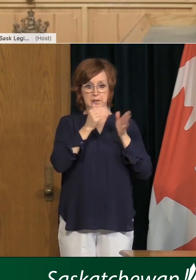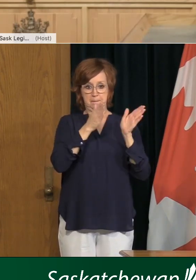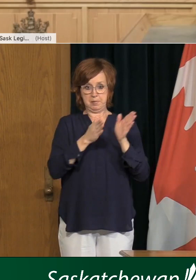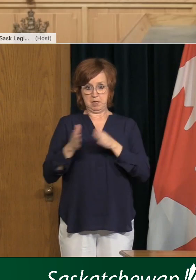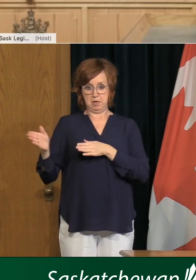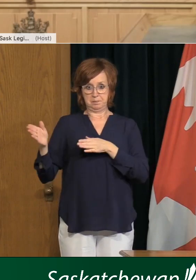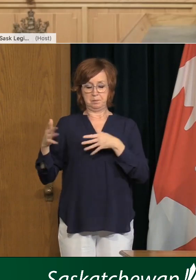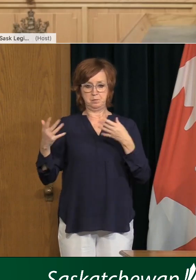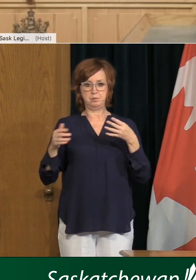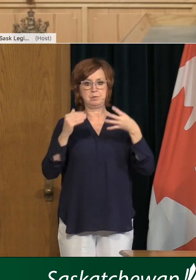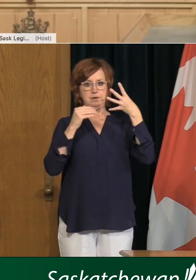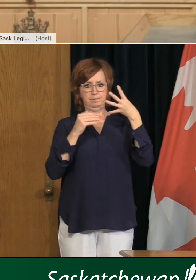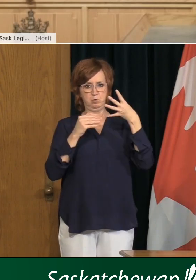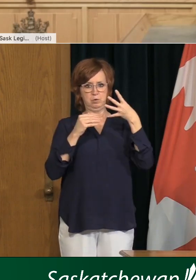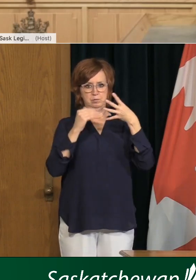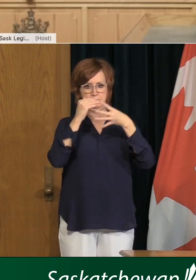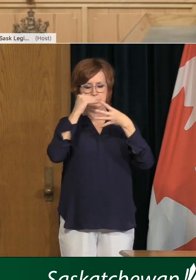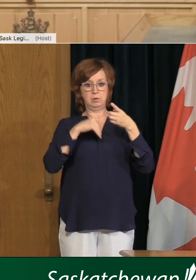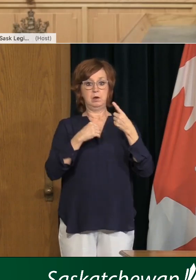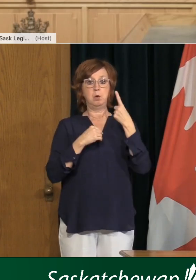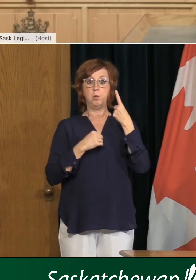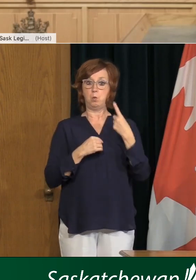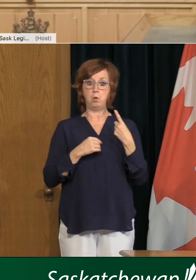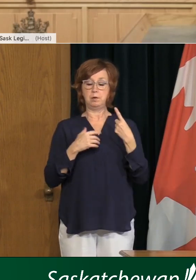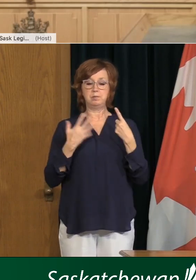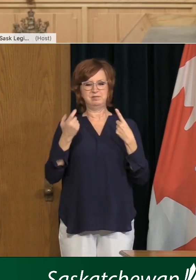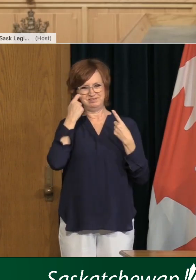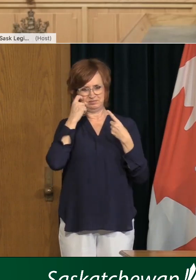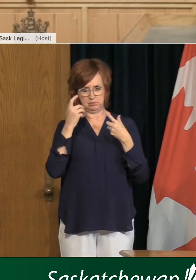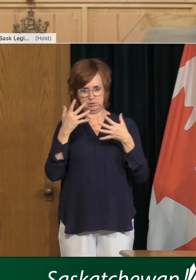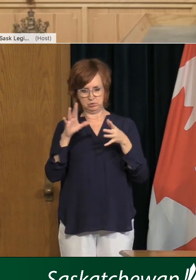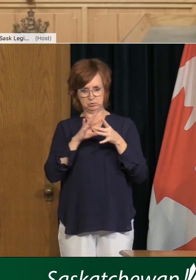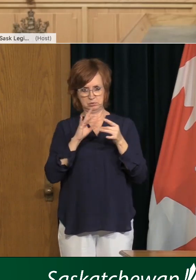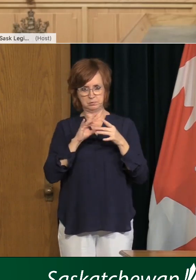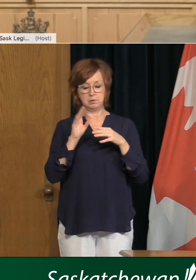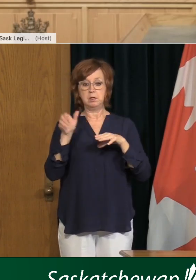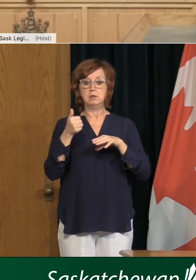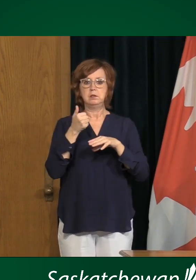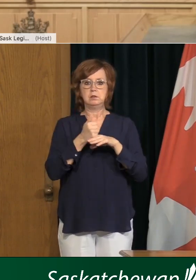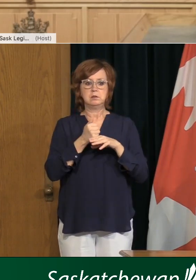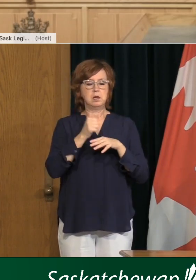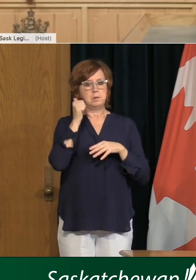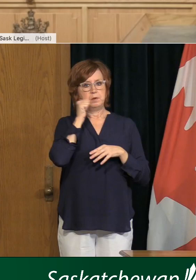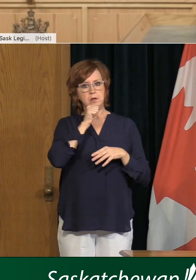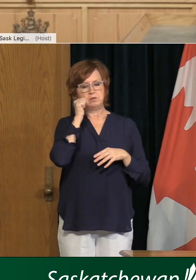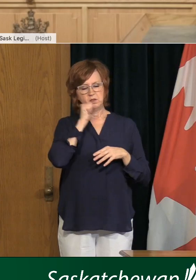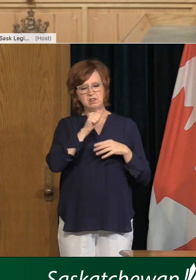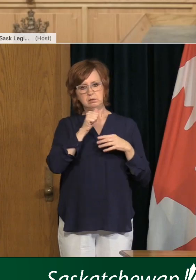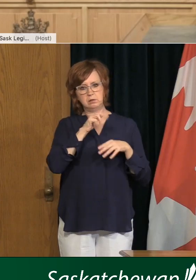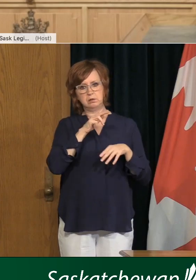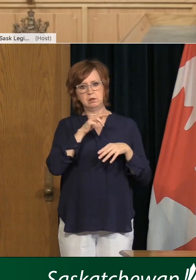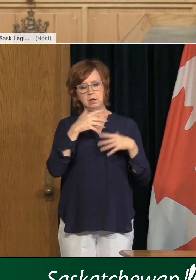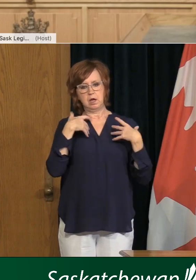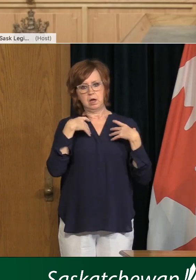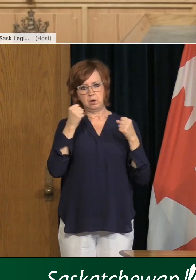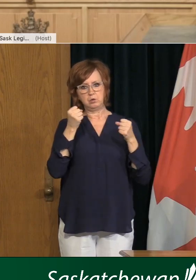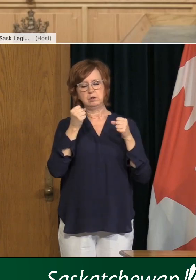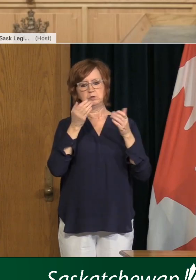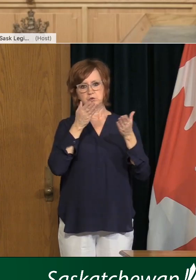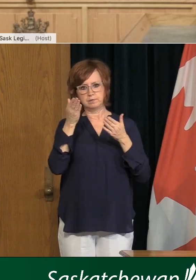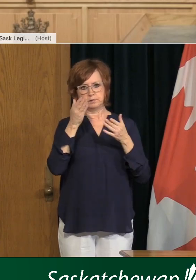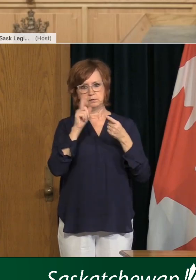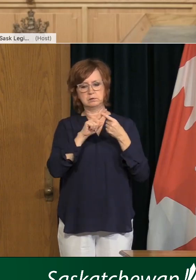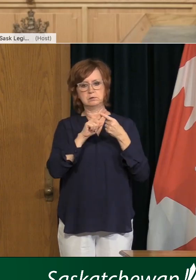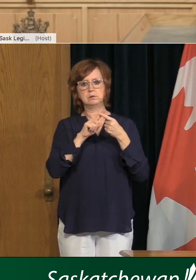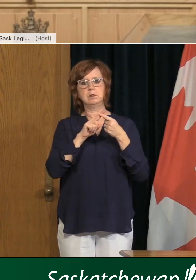4 phases. Phase 1, as I mentioned, is the resumption of everyday health services, as well as the